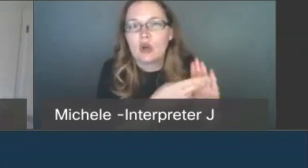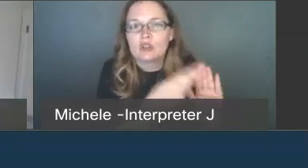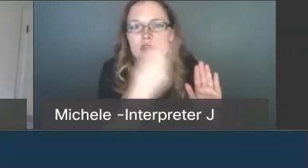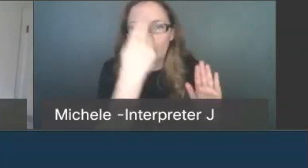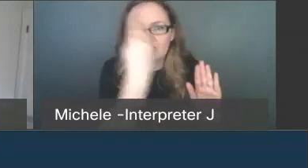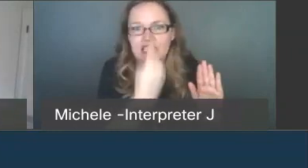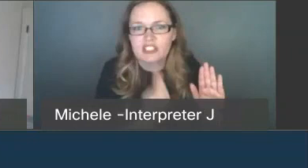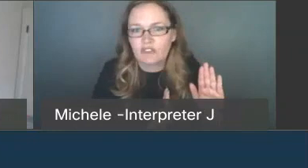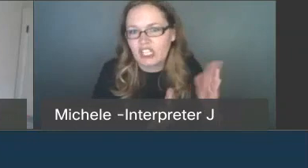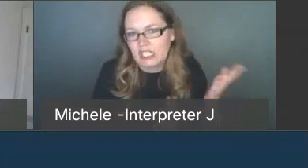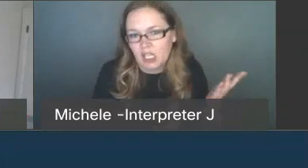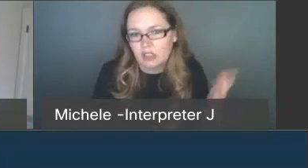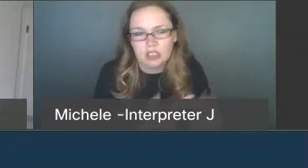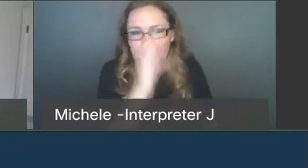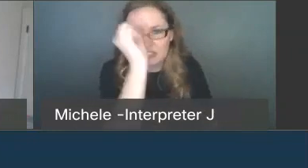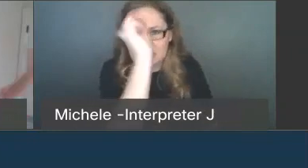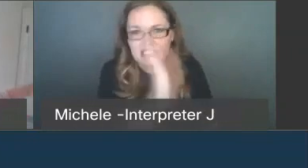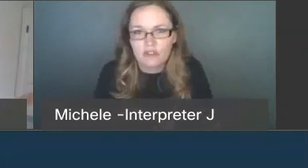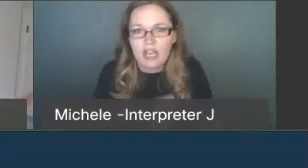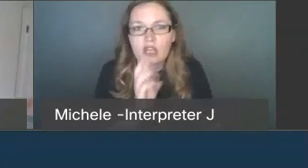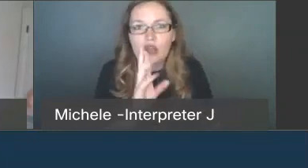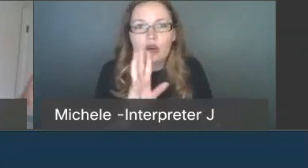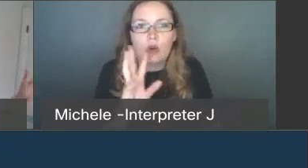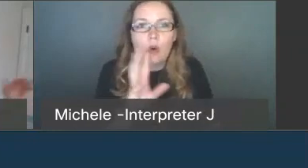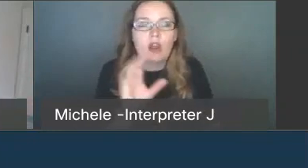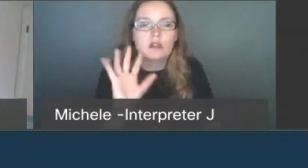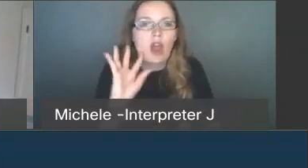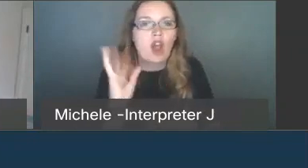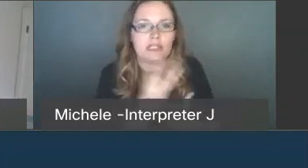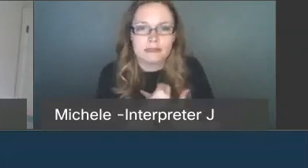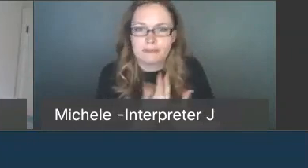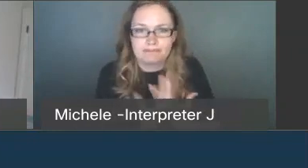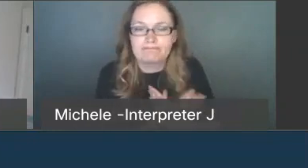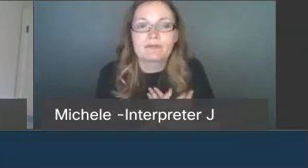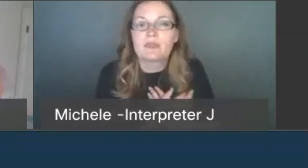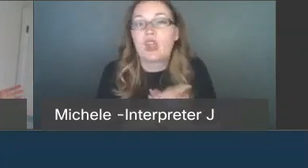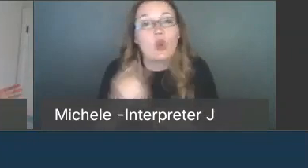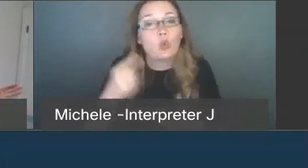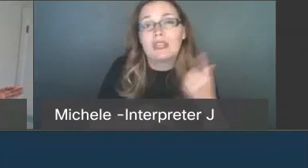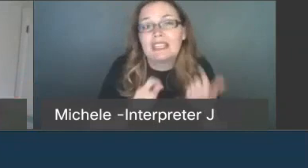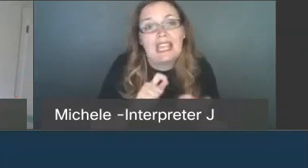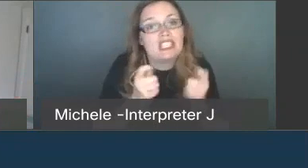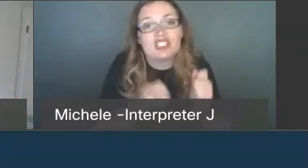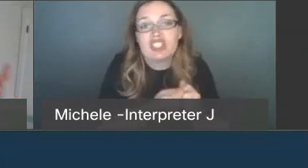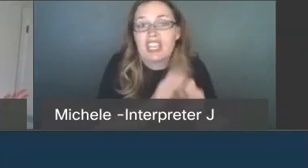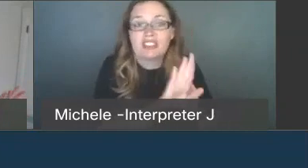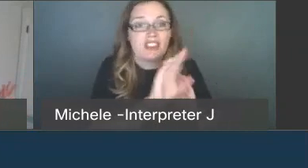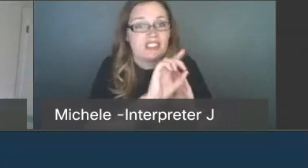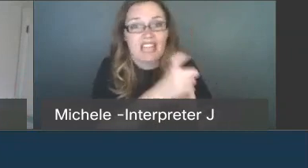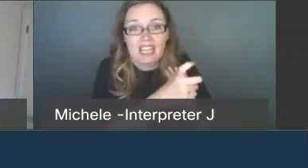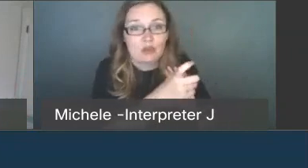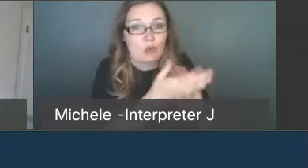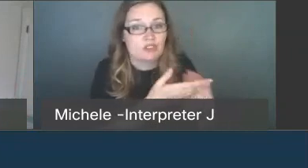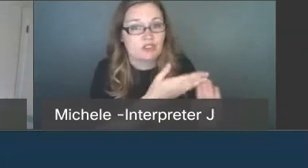disorder or a spectrum disorder, right? We can't do anything about the fact that this person was diagnosed historically or that